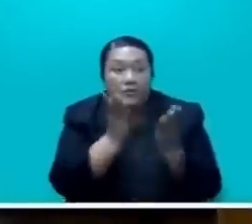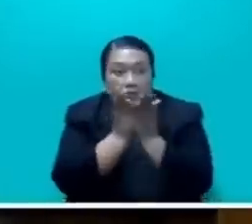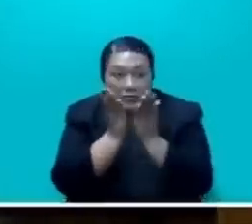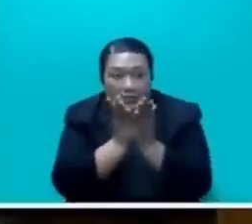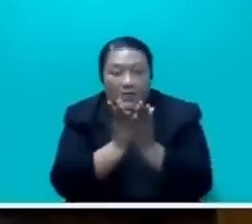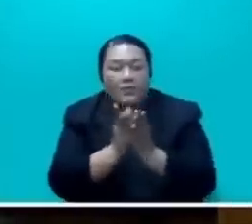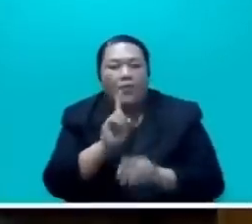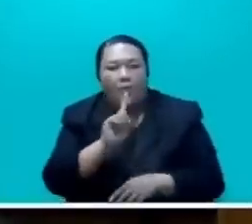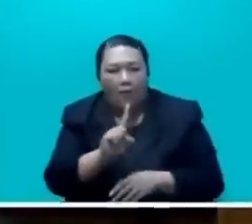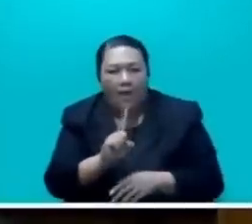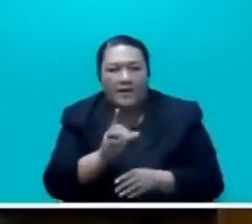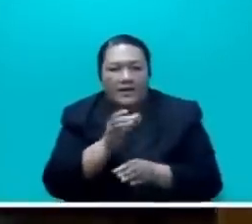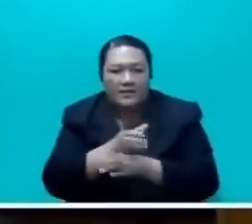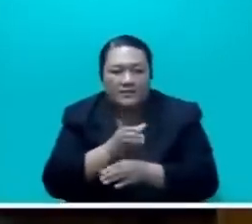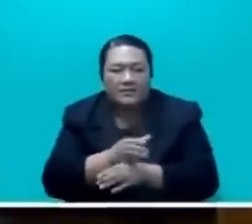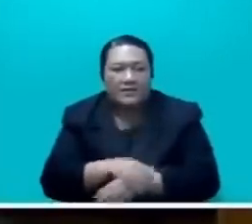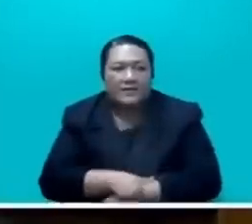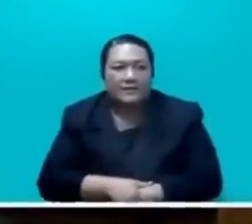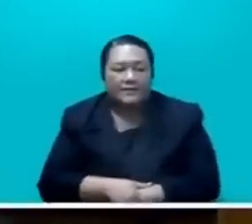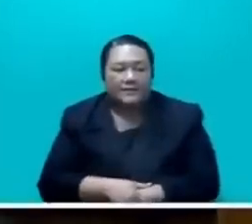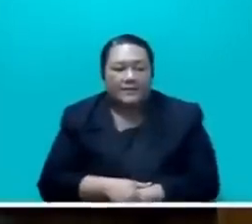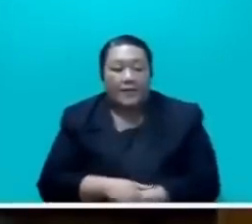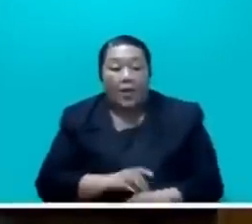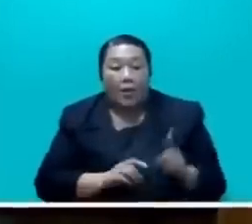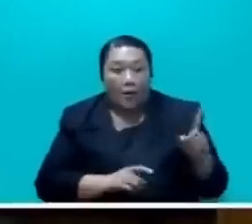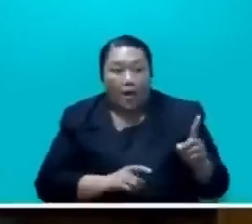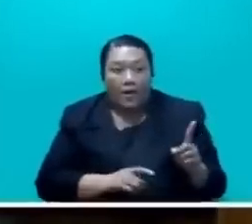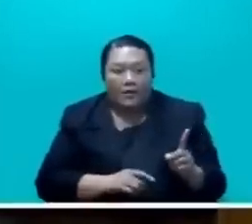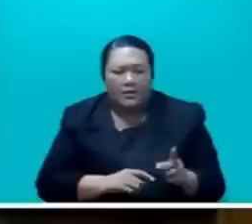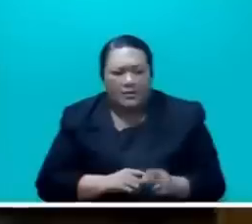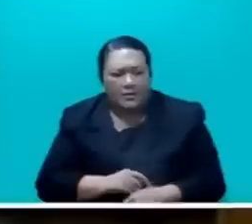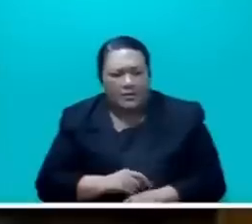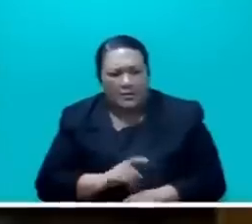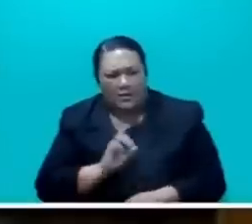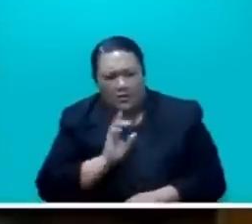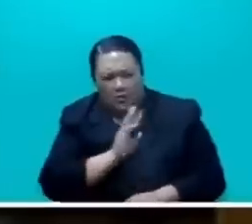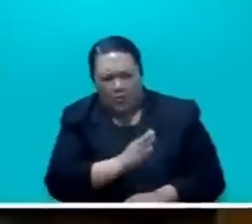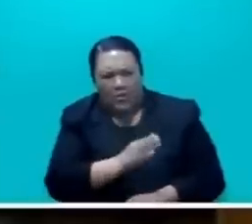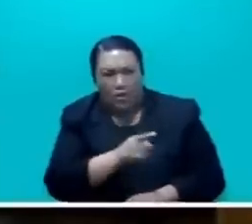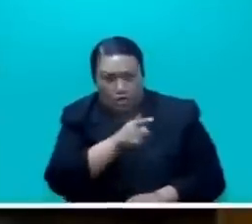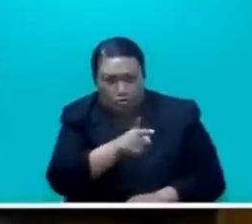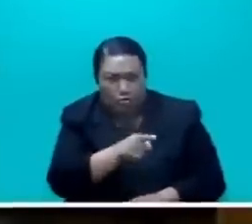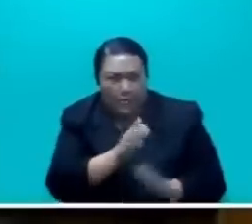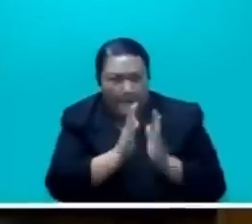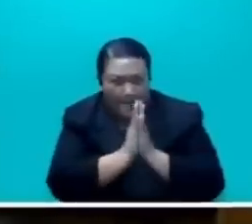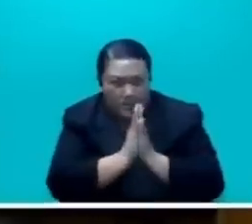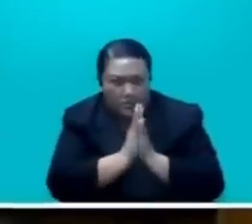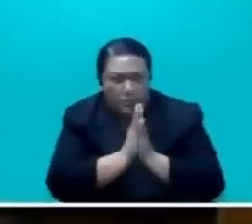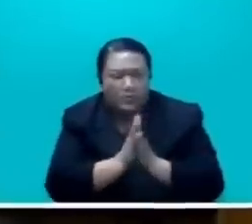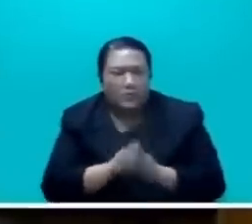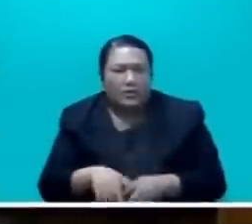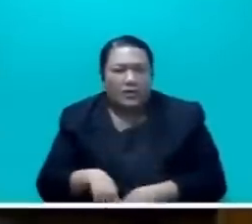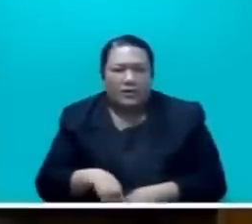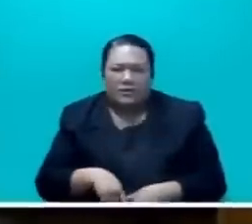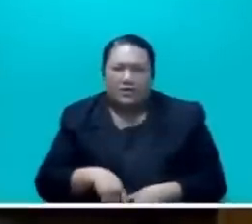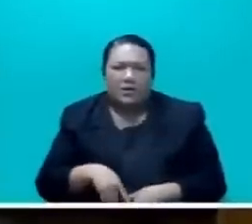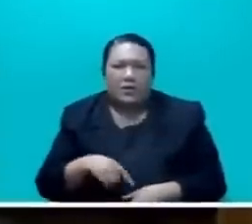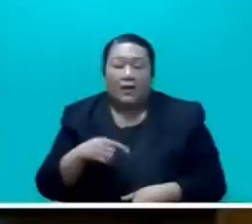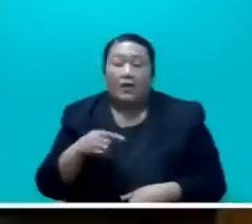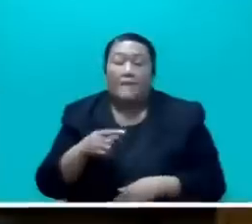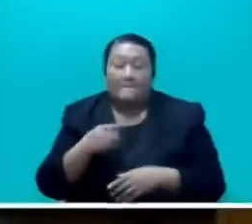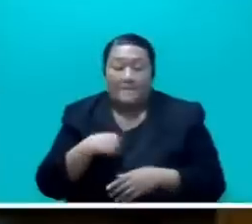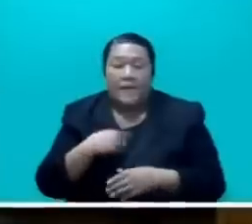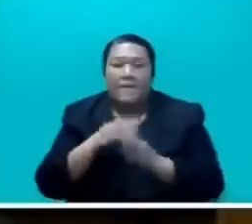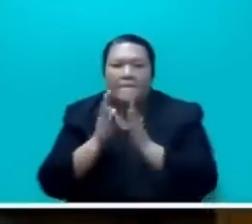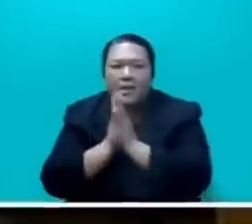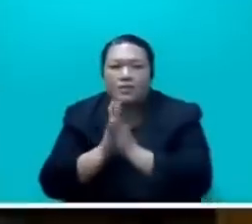Christian. He said, yes, I pray. Who do you pray to? I pray to Allah. And you? I pray to God through